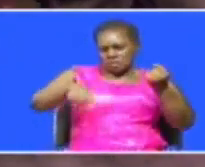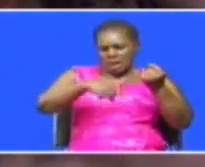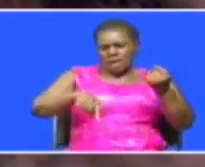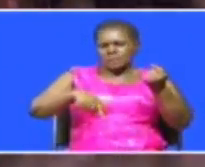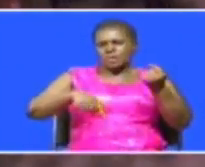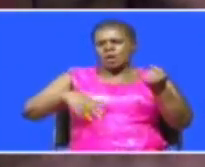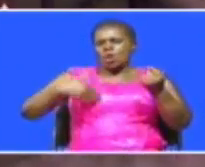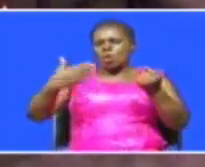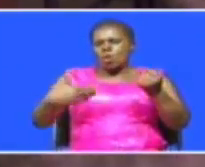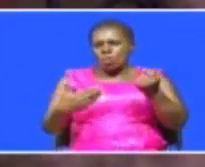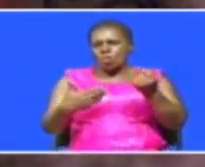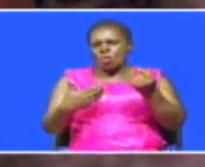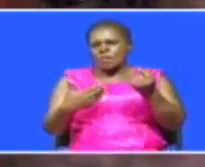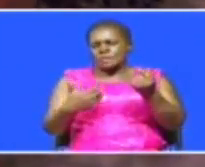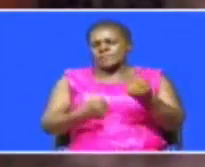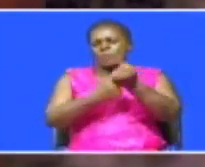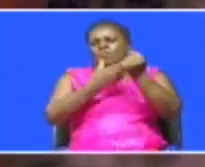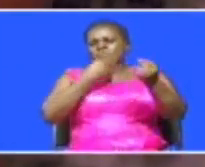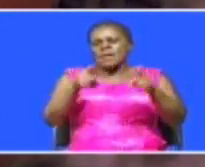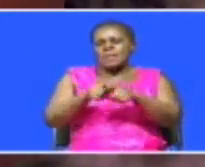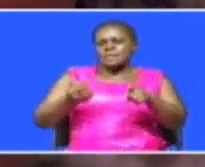She's always been there for my brothers and I.